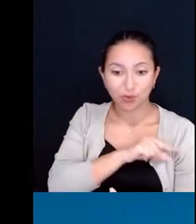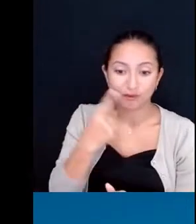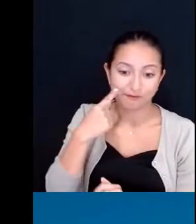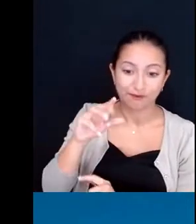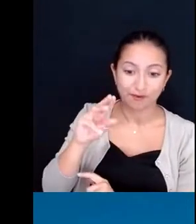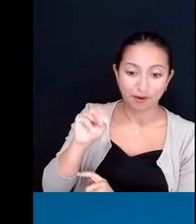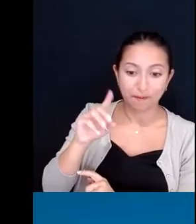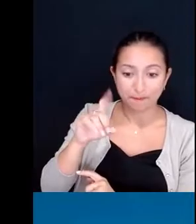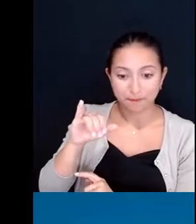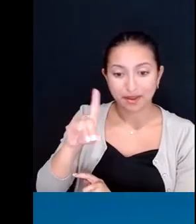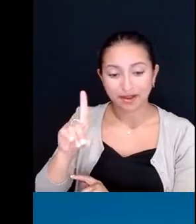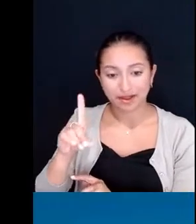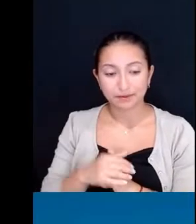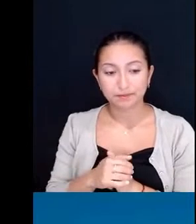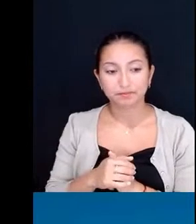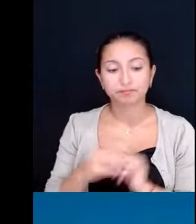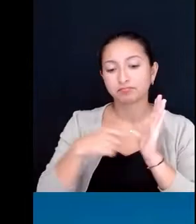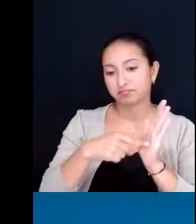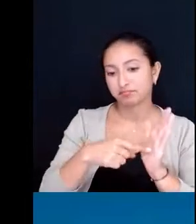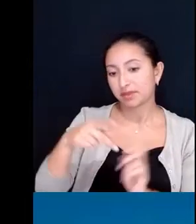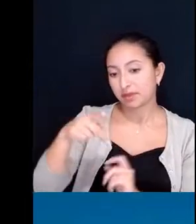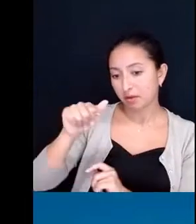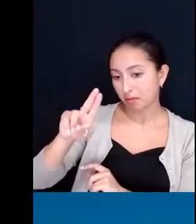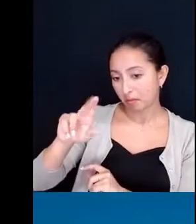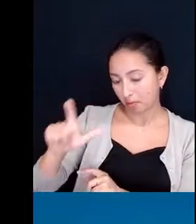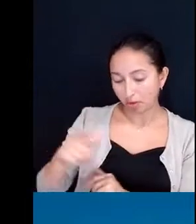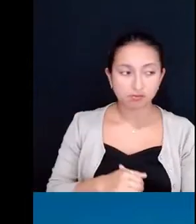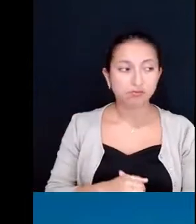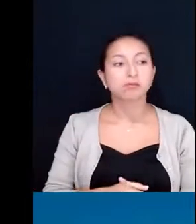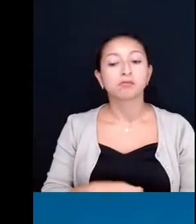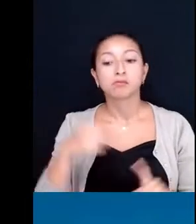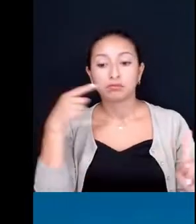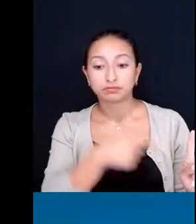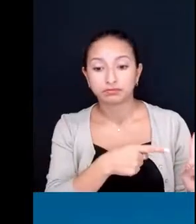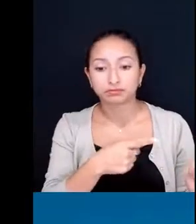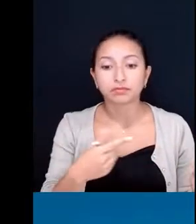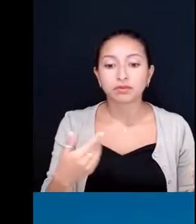example, Paul is a designated beneficiary of an ABLE account with an account balance of